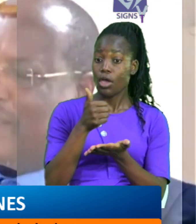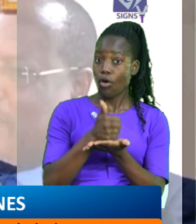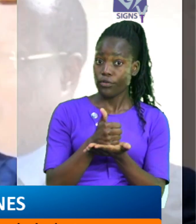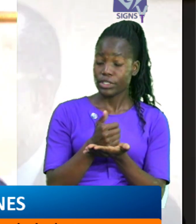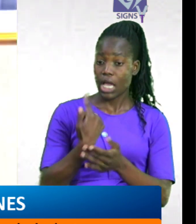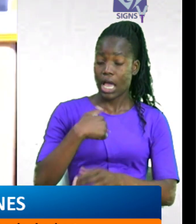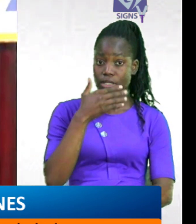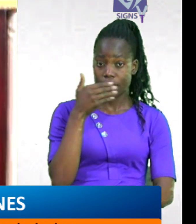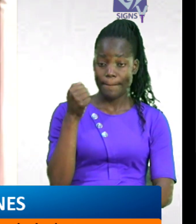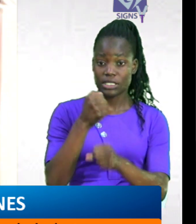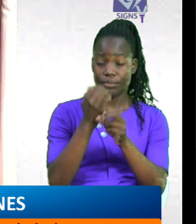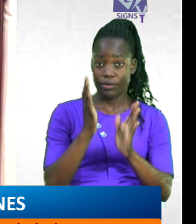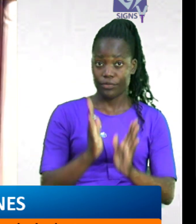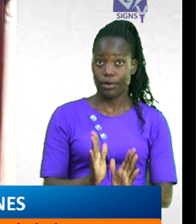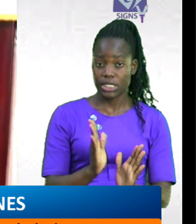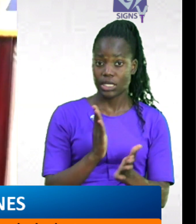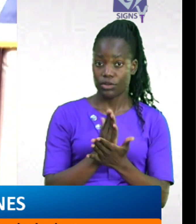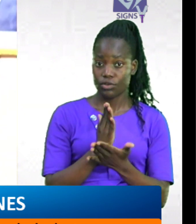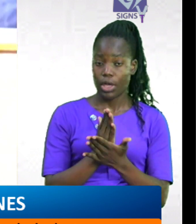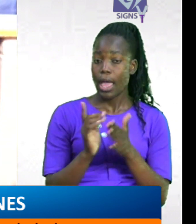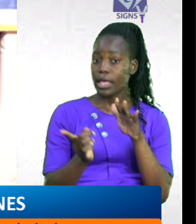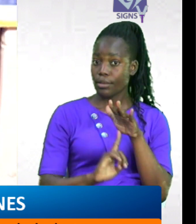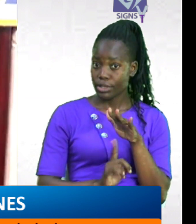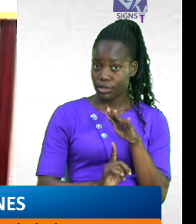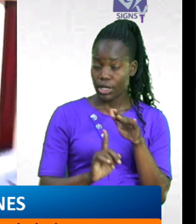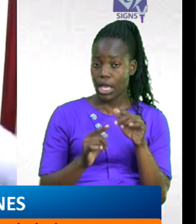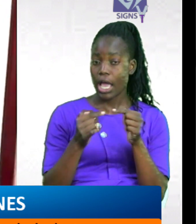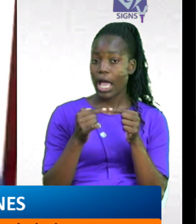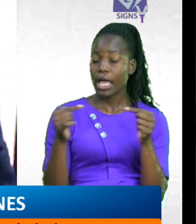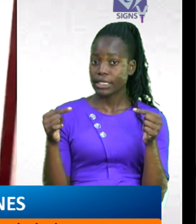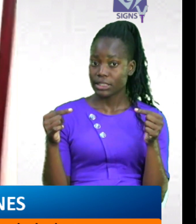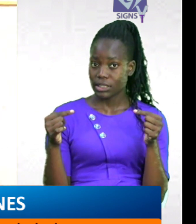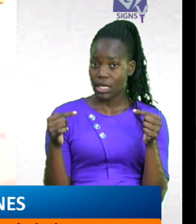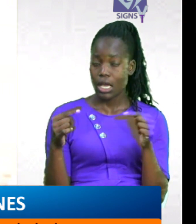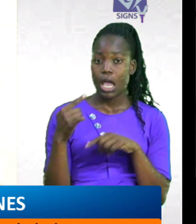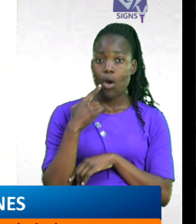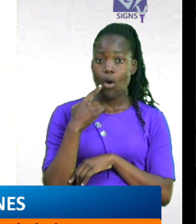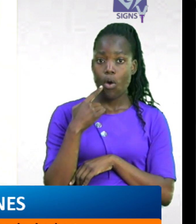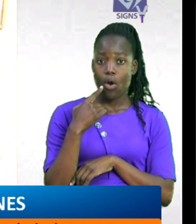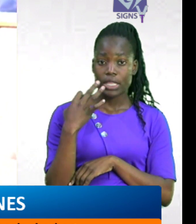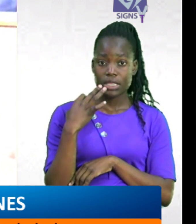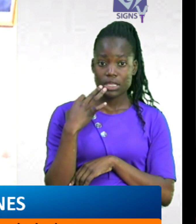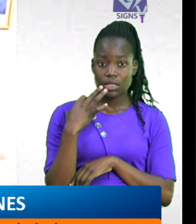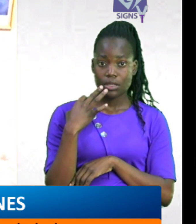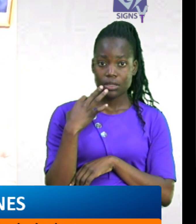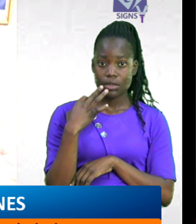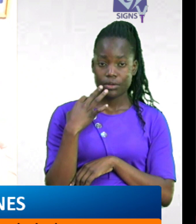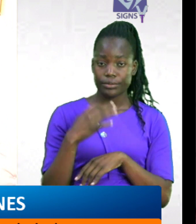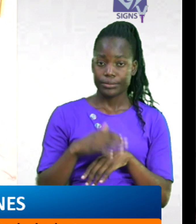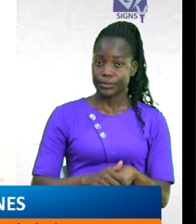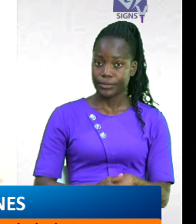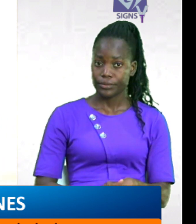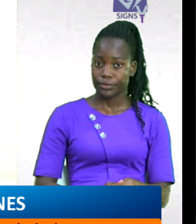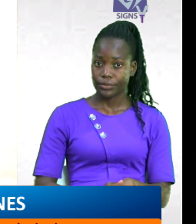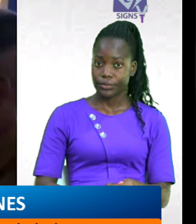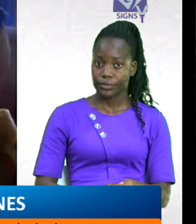You can see my first year in office, we were the best performers in the ministry